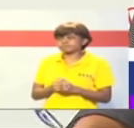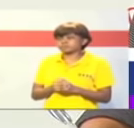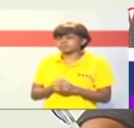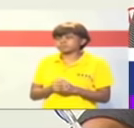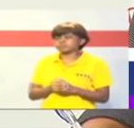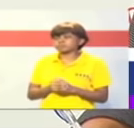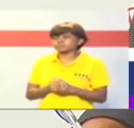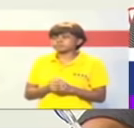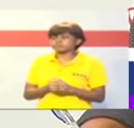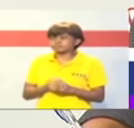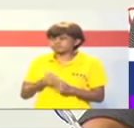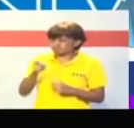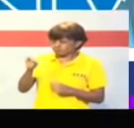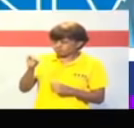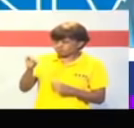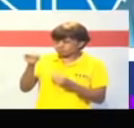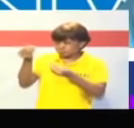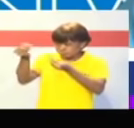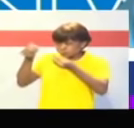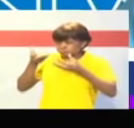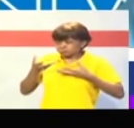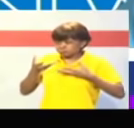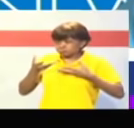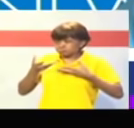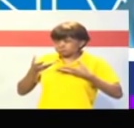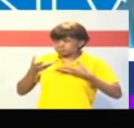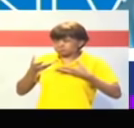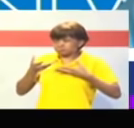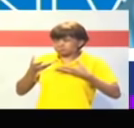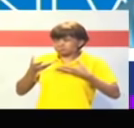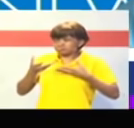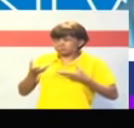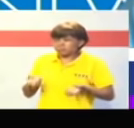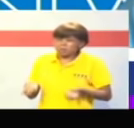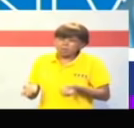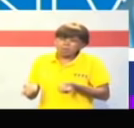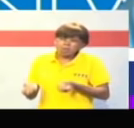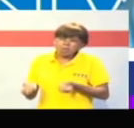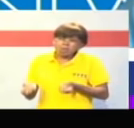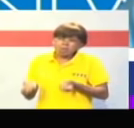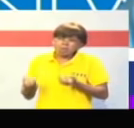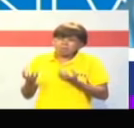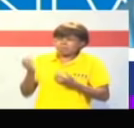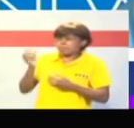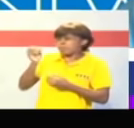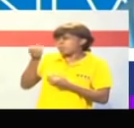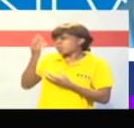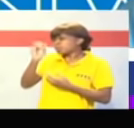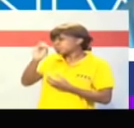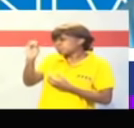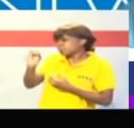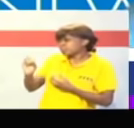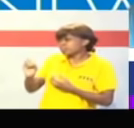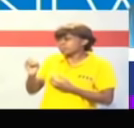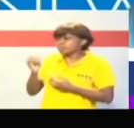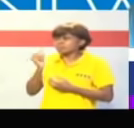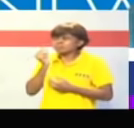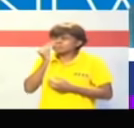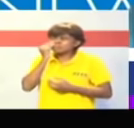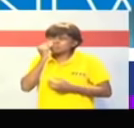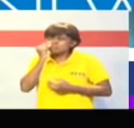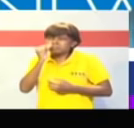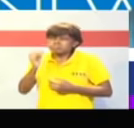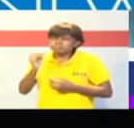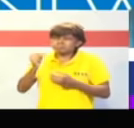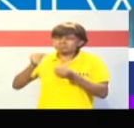Carrington. Can you say how many what percentage of samples taken by